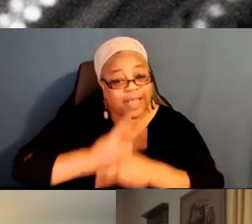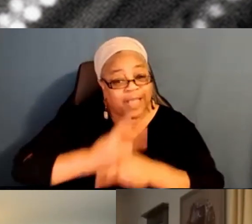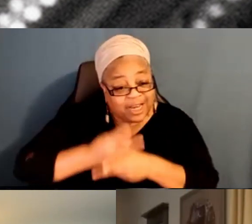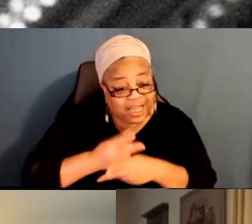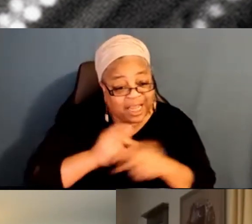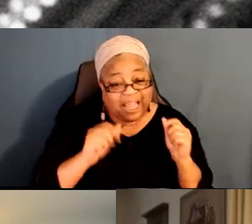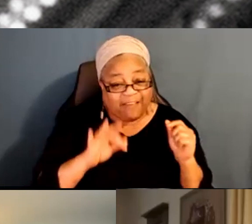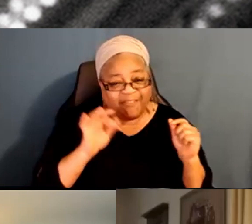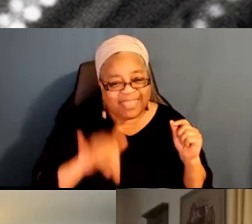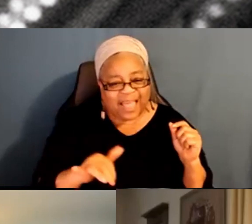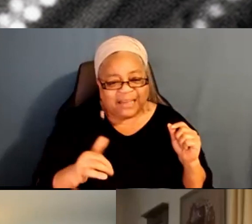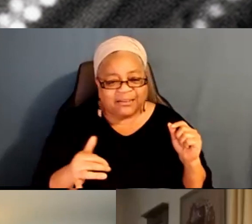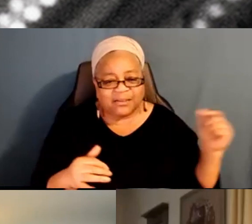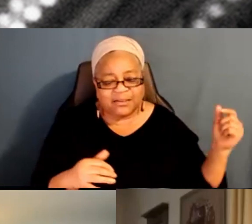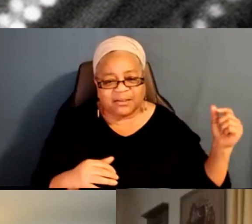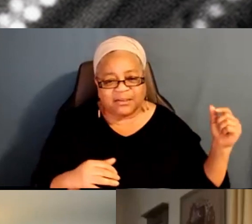fact I think